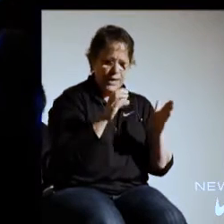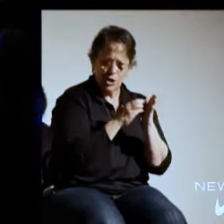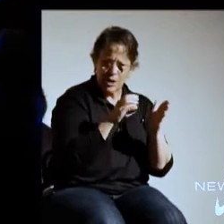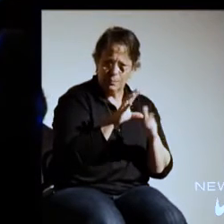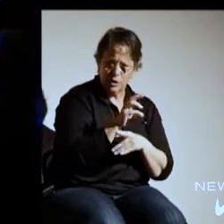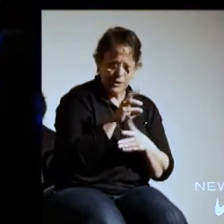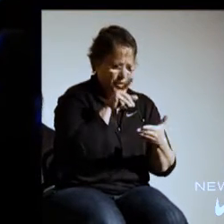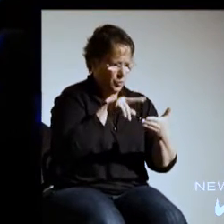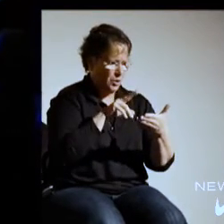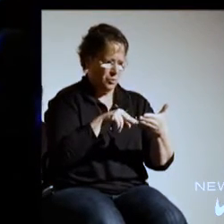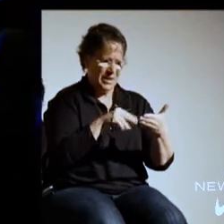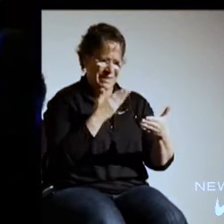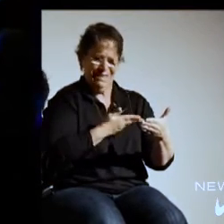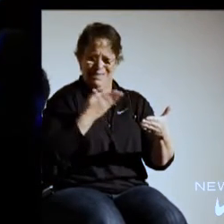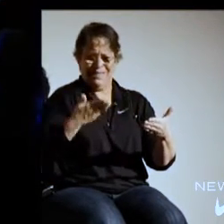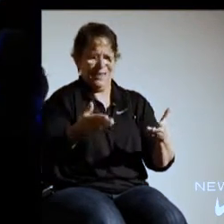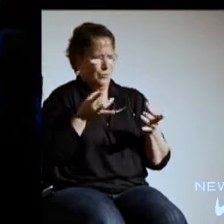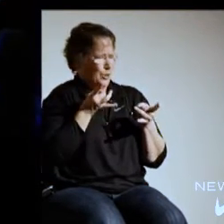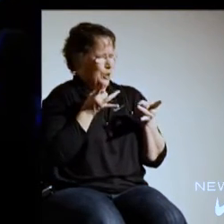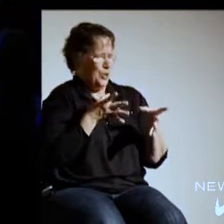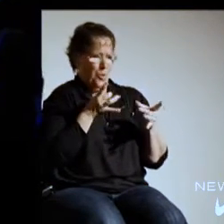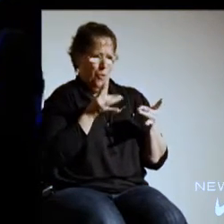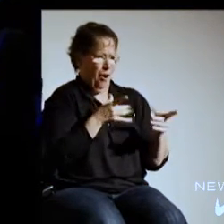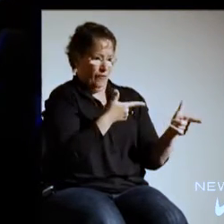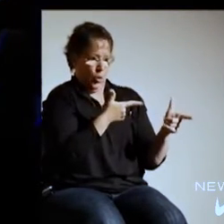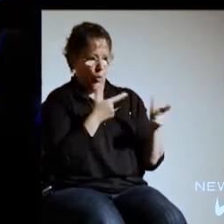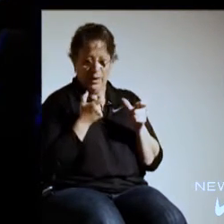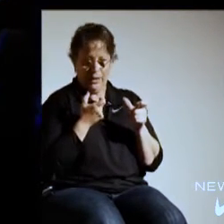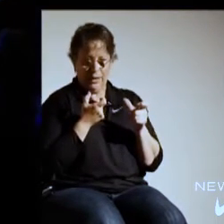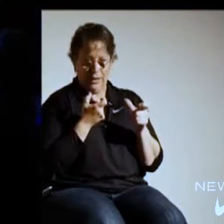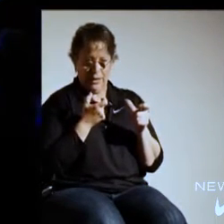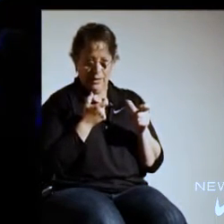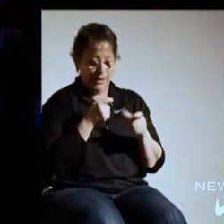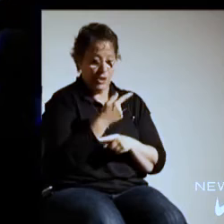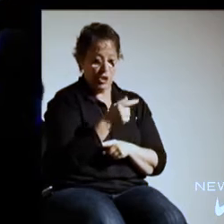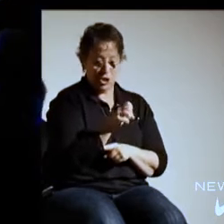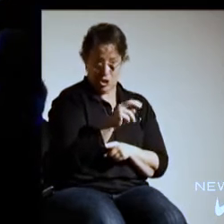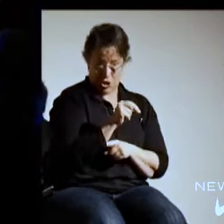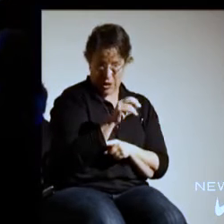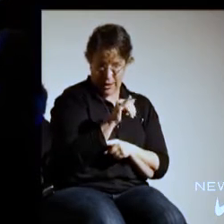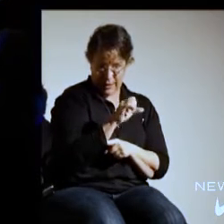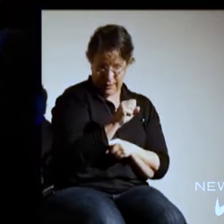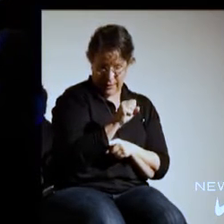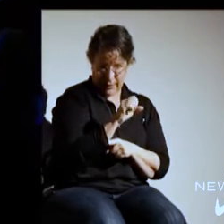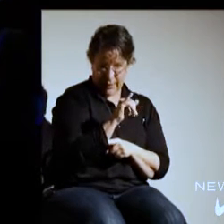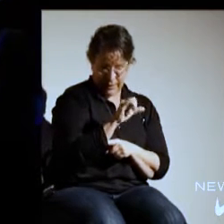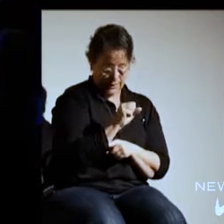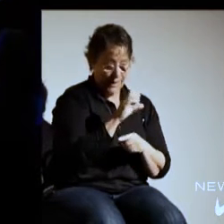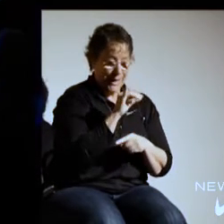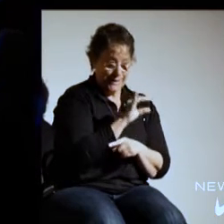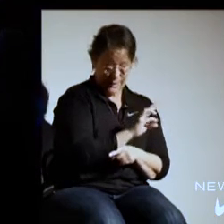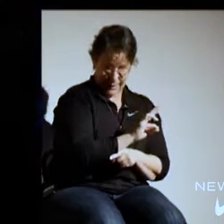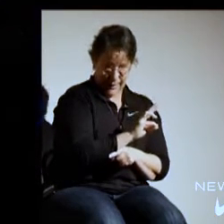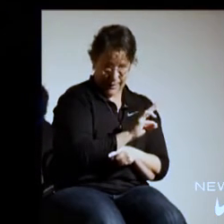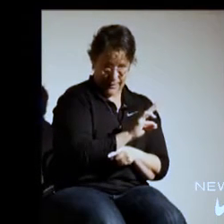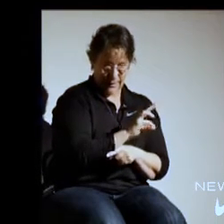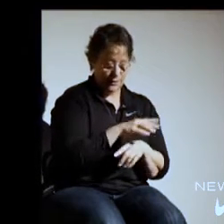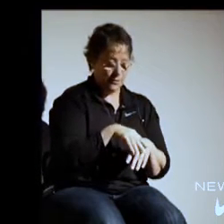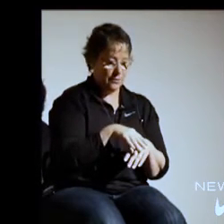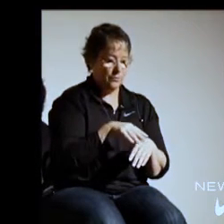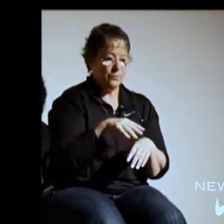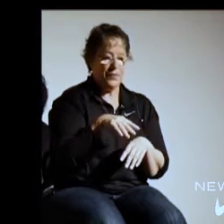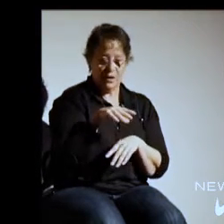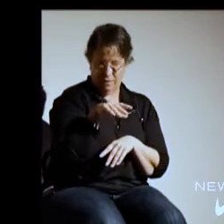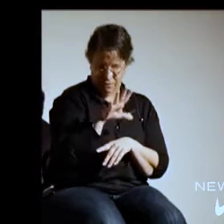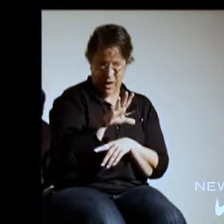about how bad things had gotten so quickly. In Genesis 6, 5 through 6, we read, "The Lord saw how great the wickedness of the